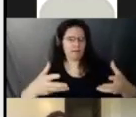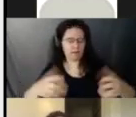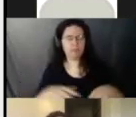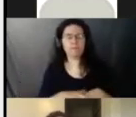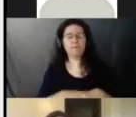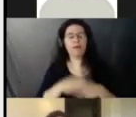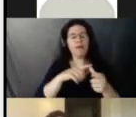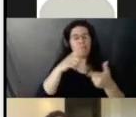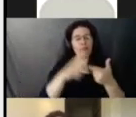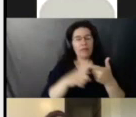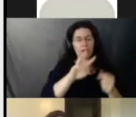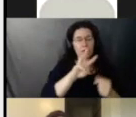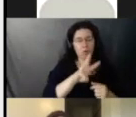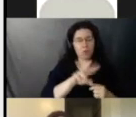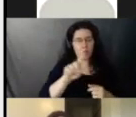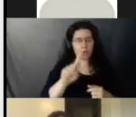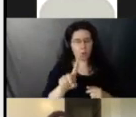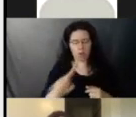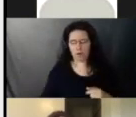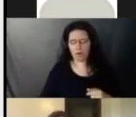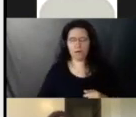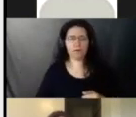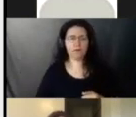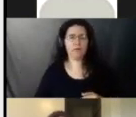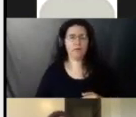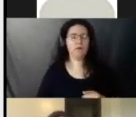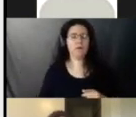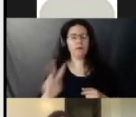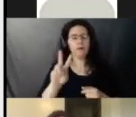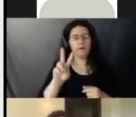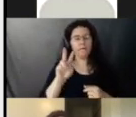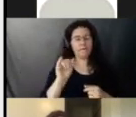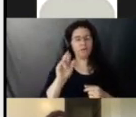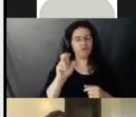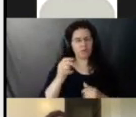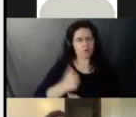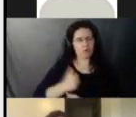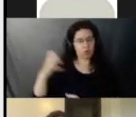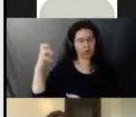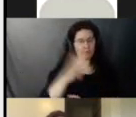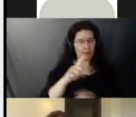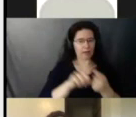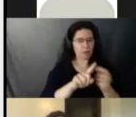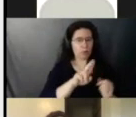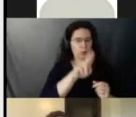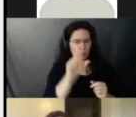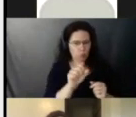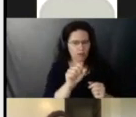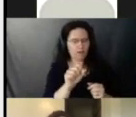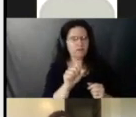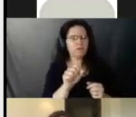disabilities were expecting the US government to provide rehabilitation and